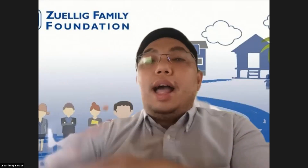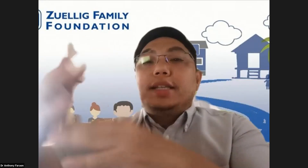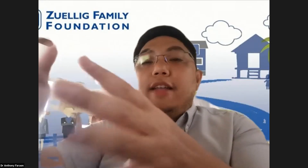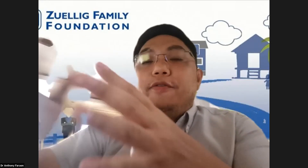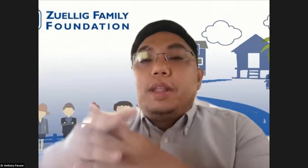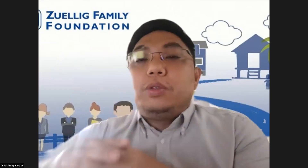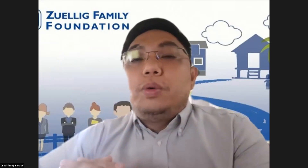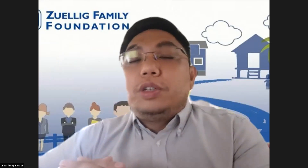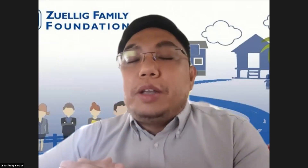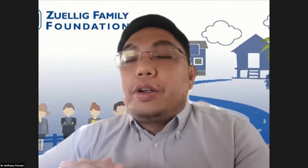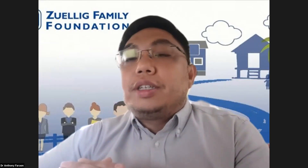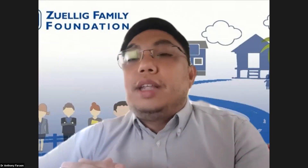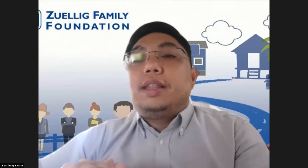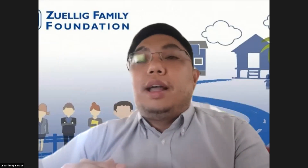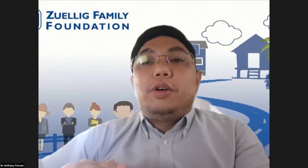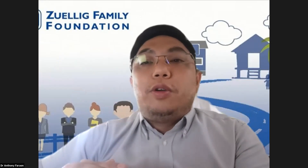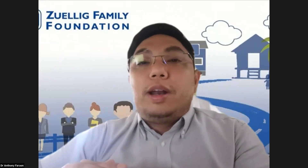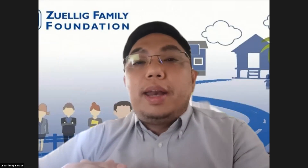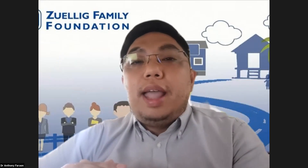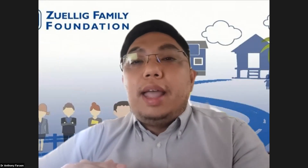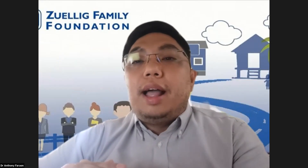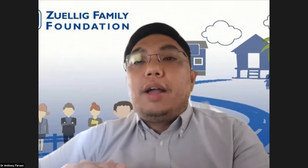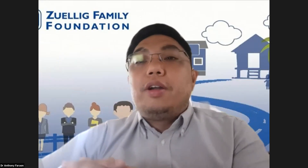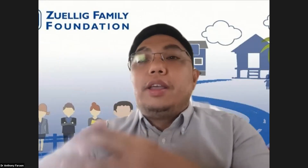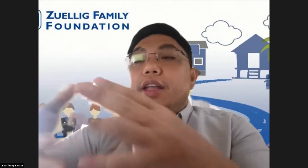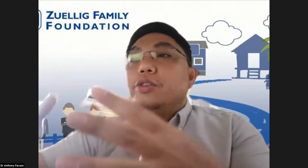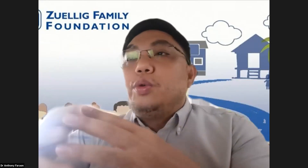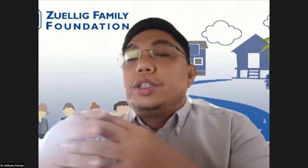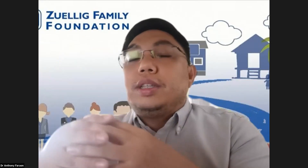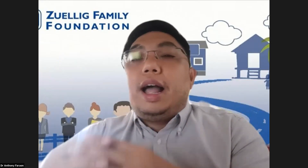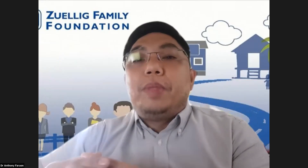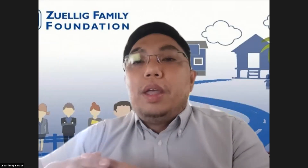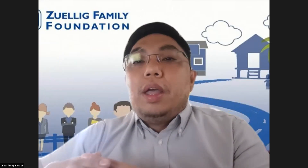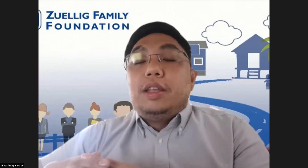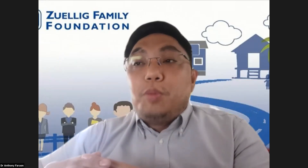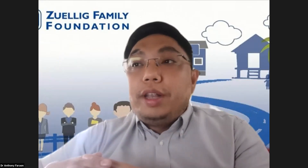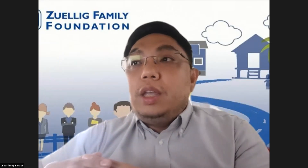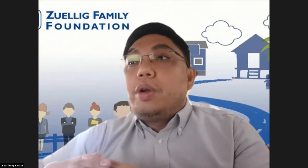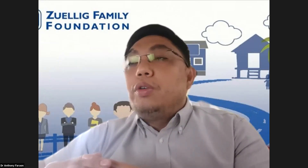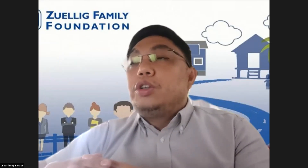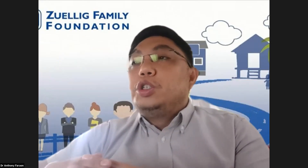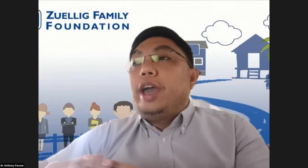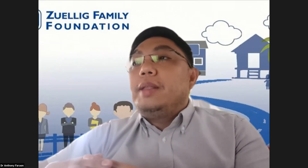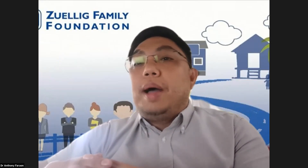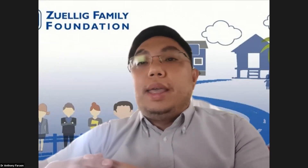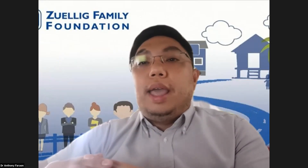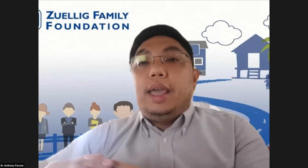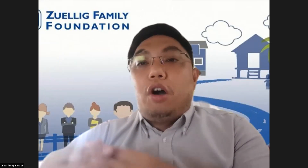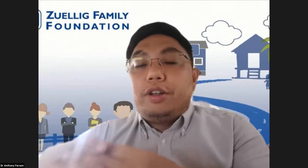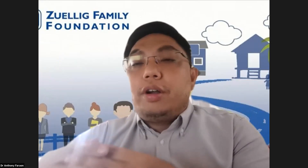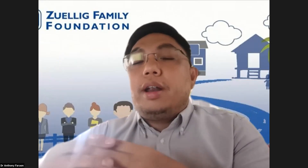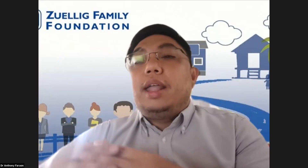And aside from the two speakers that Dr. Marilen earlier introduced, this morning, we're also joined by